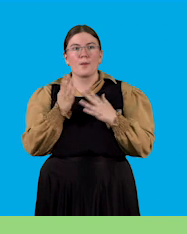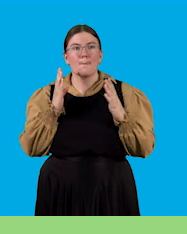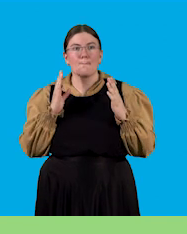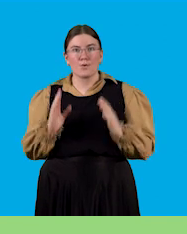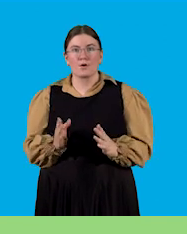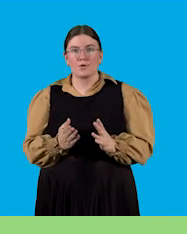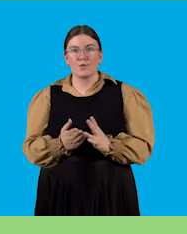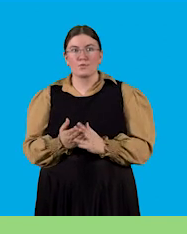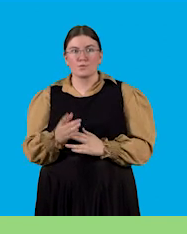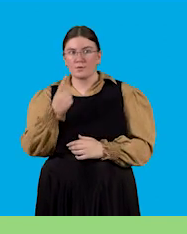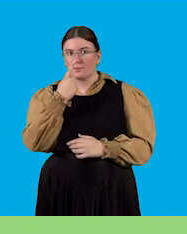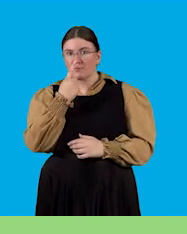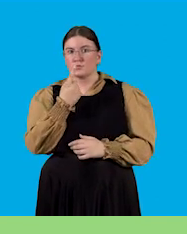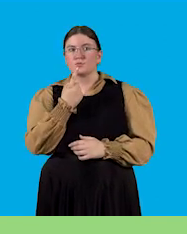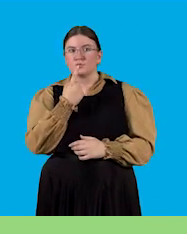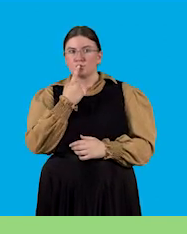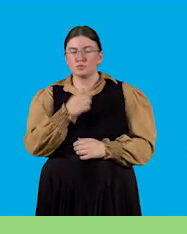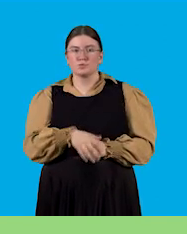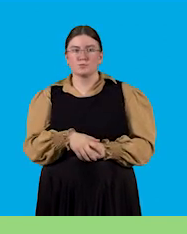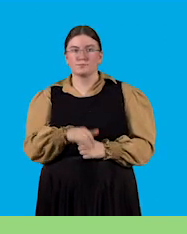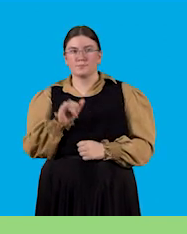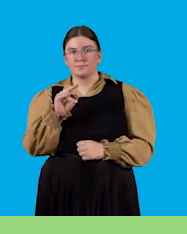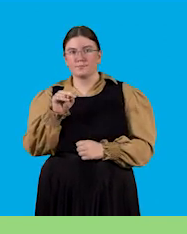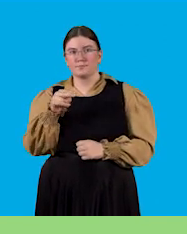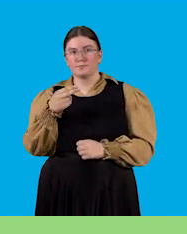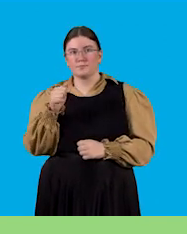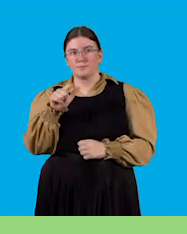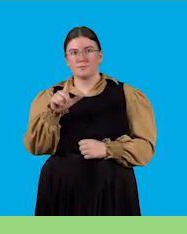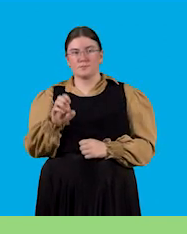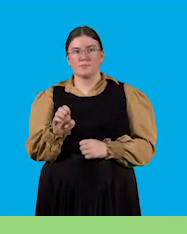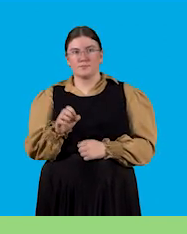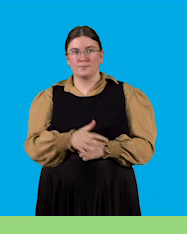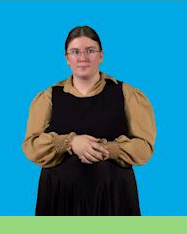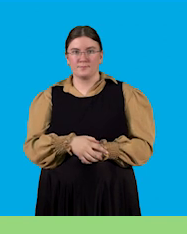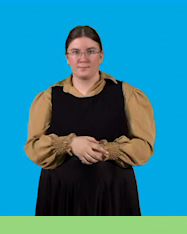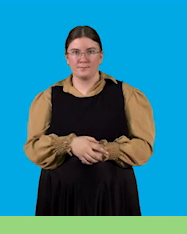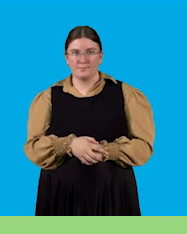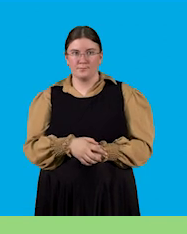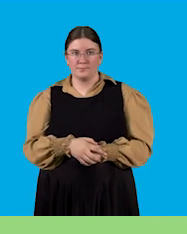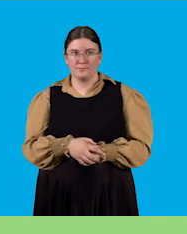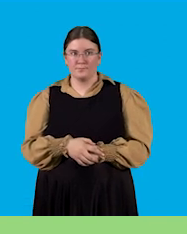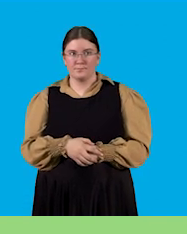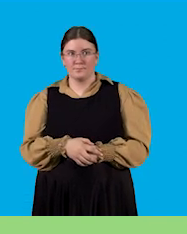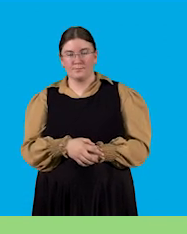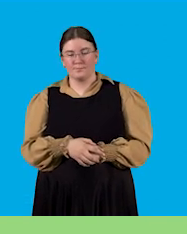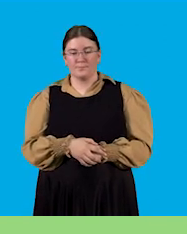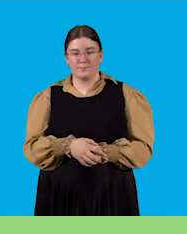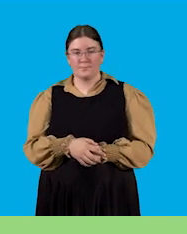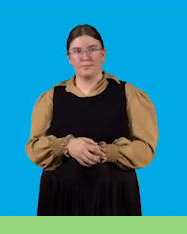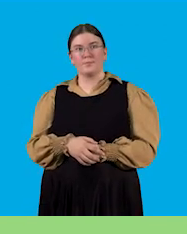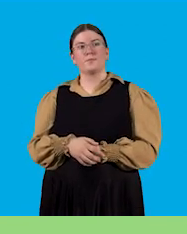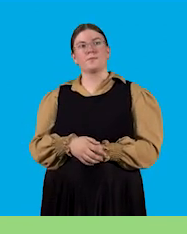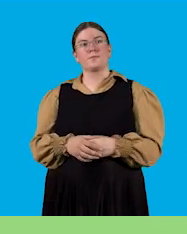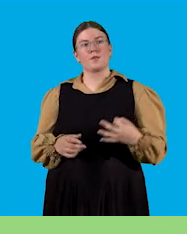body through the mouth and the nose. And our answer there is inhale. The next question,